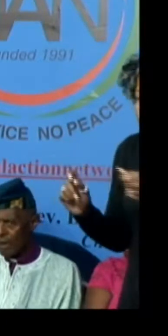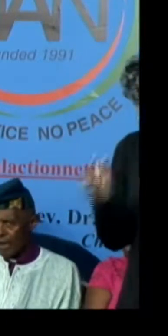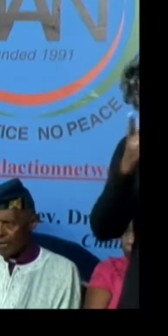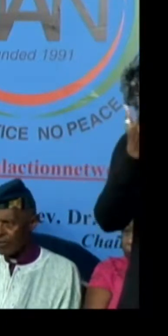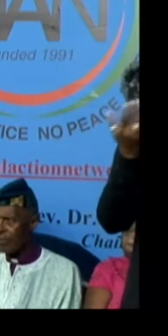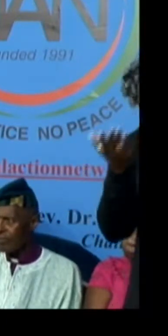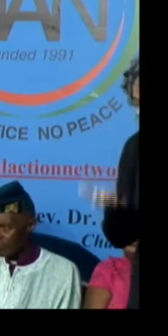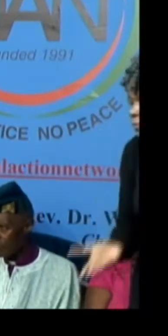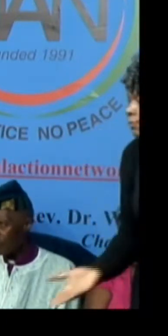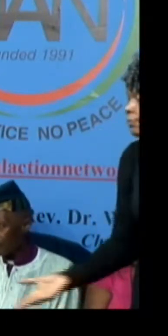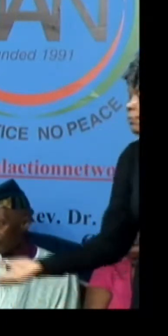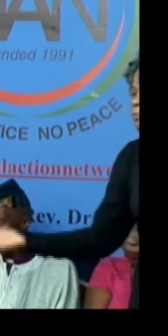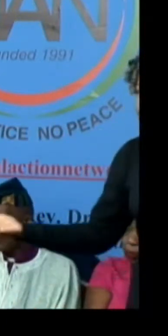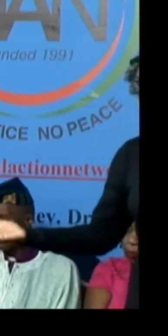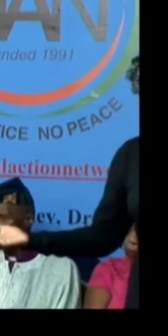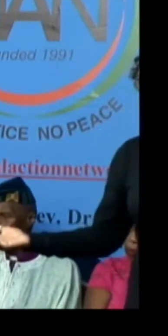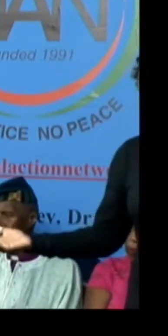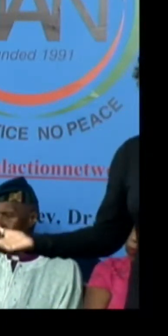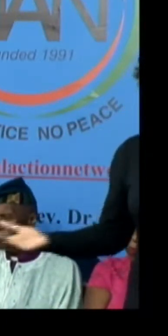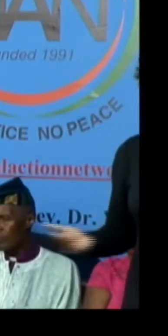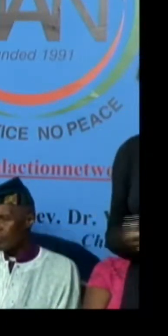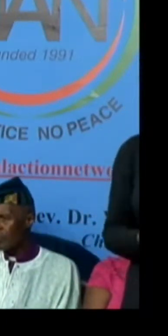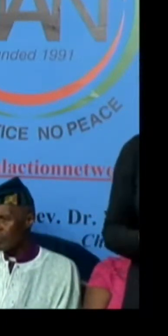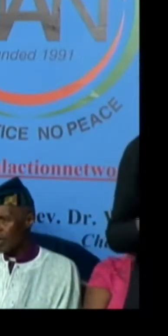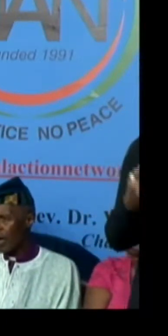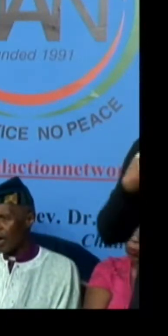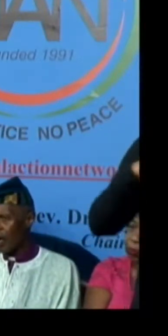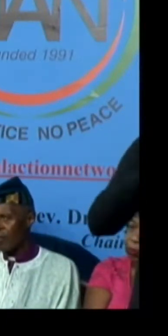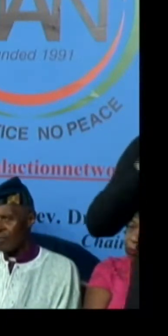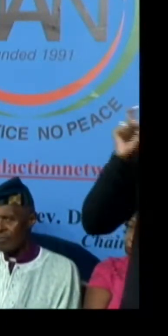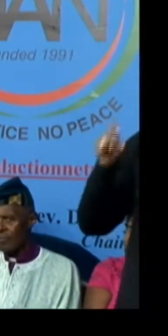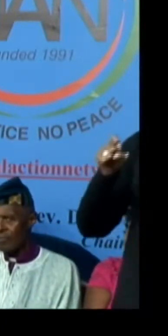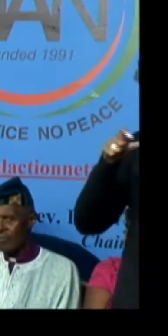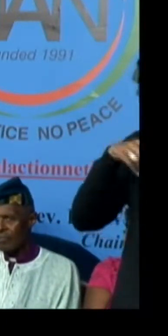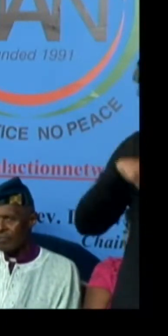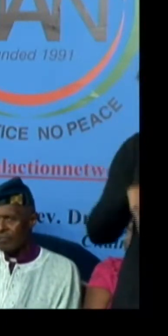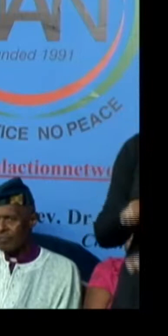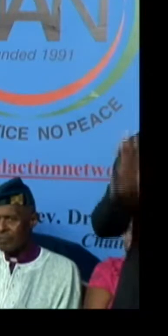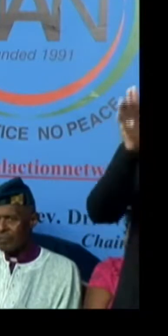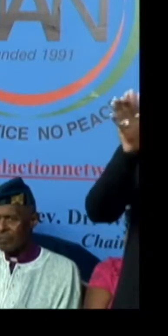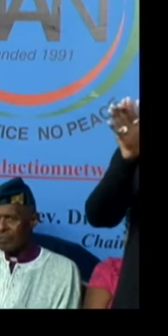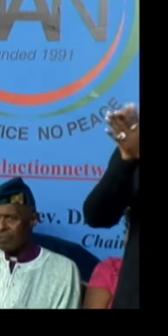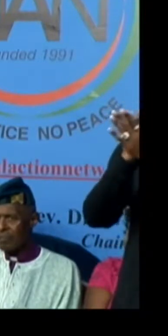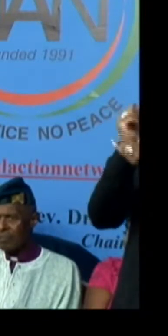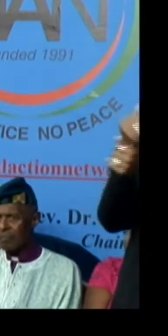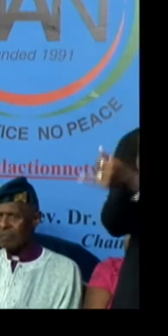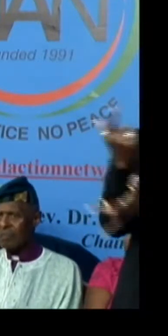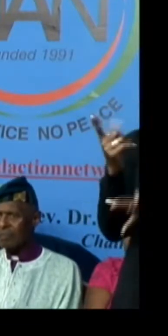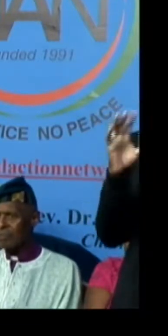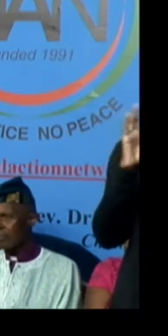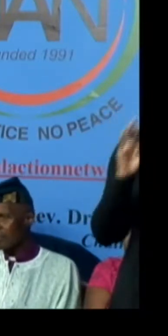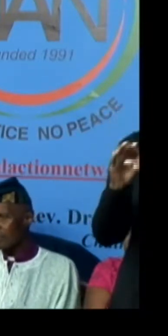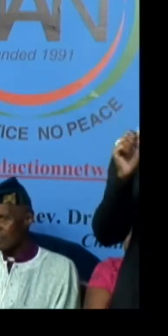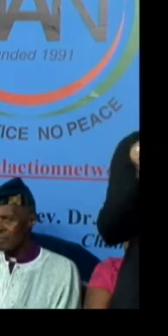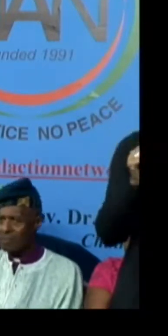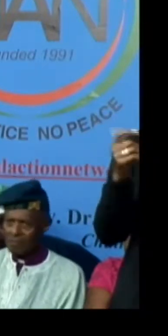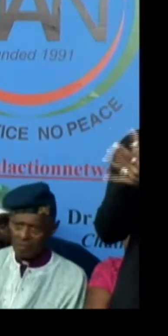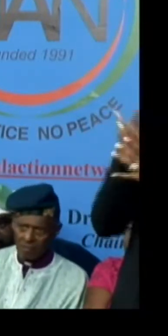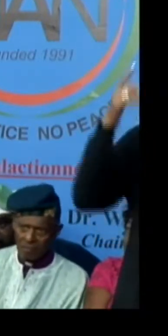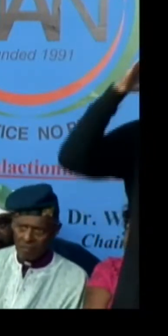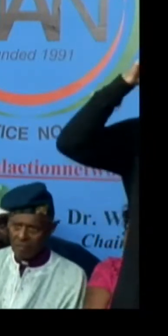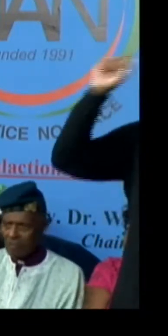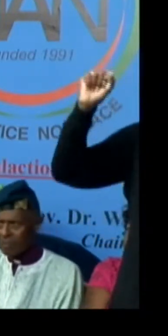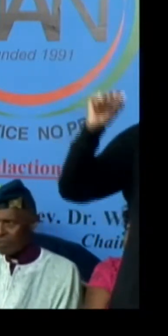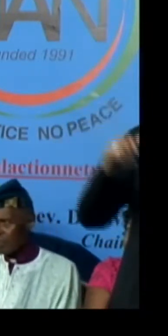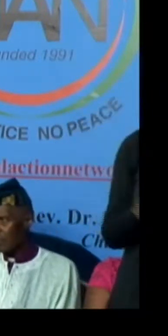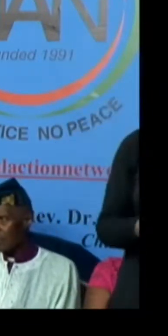up, if those that claim that they know God are afraid to stand up, God and